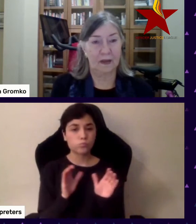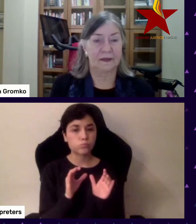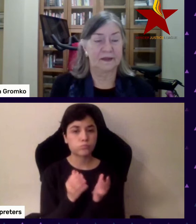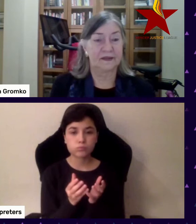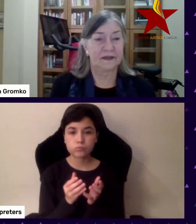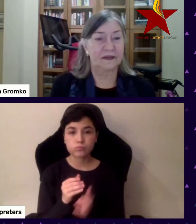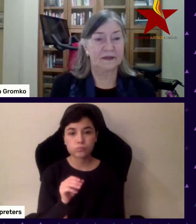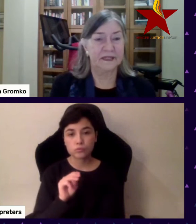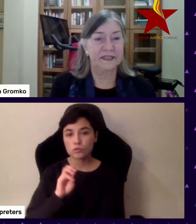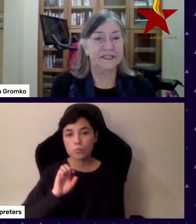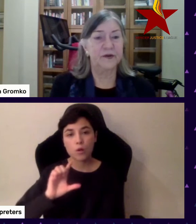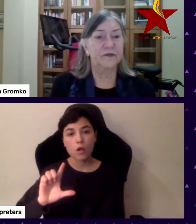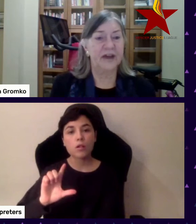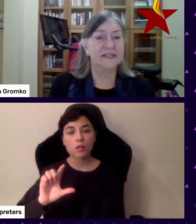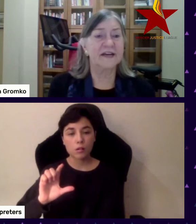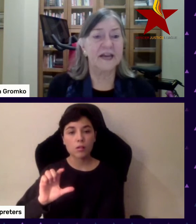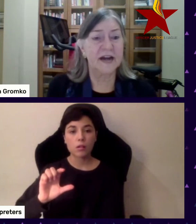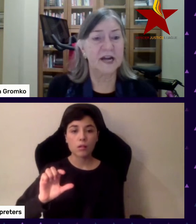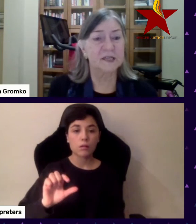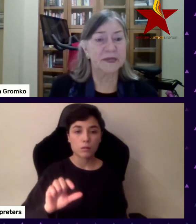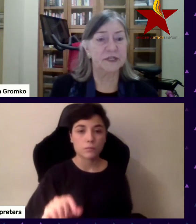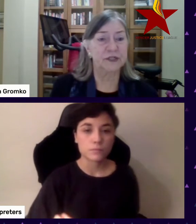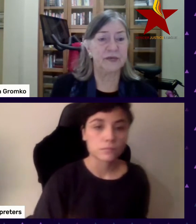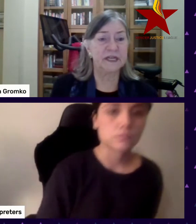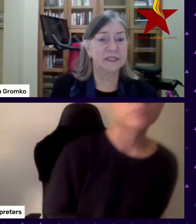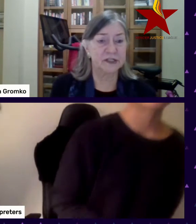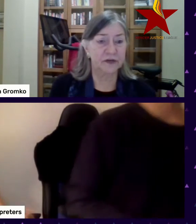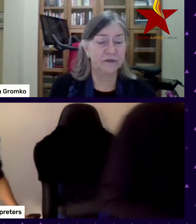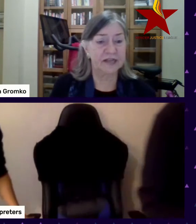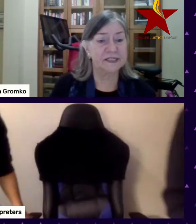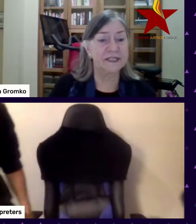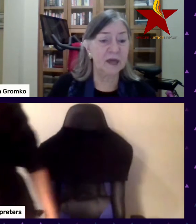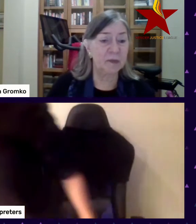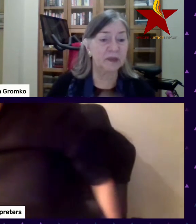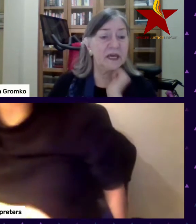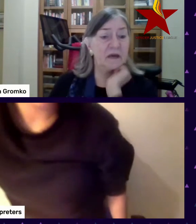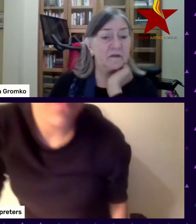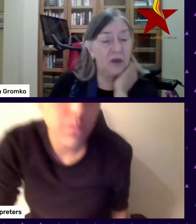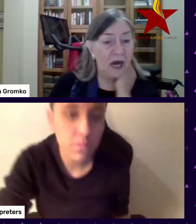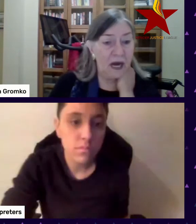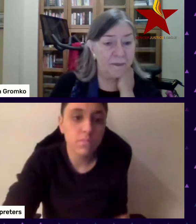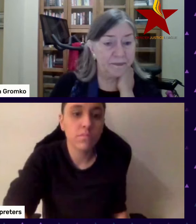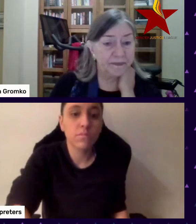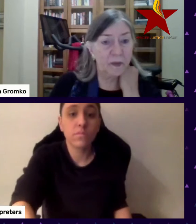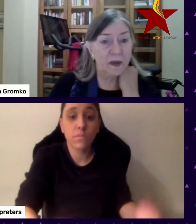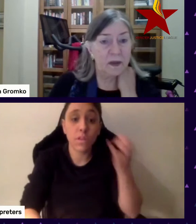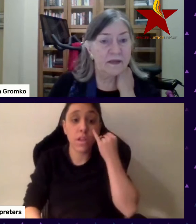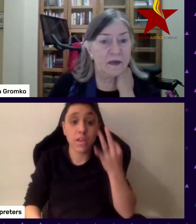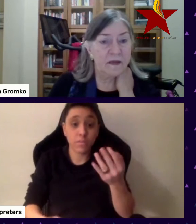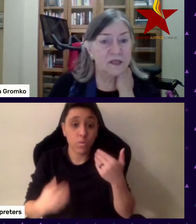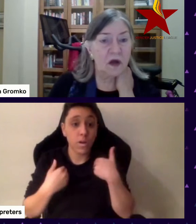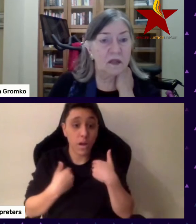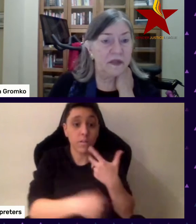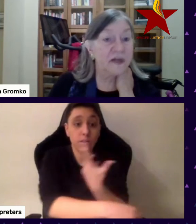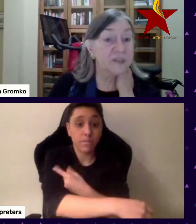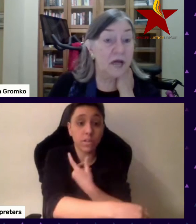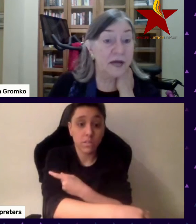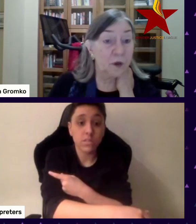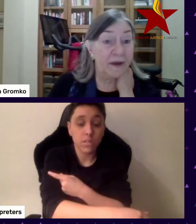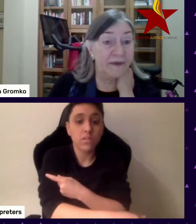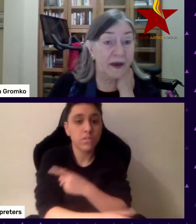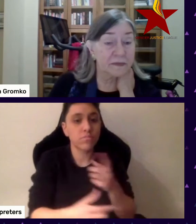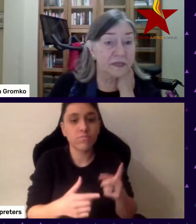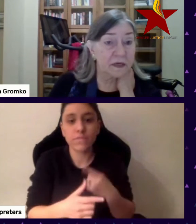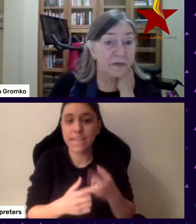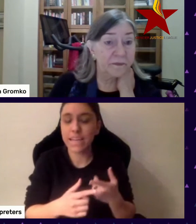behind that one? I think it's if you're vaccinated and it's been 2 weeks since your vaccine, I believe. Yep. Yeah, that's all